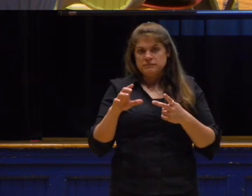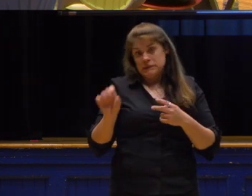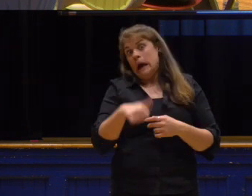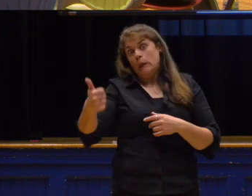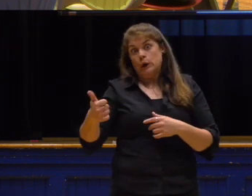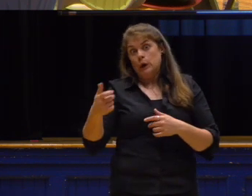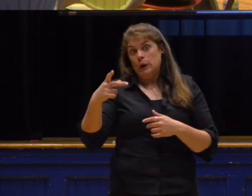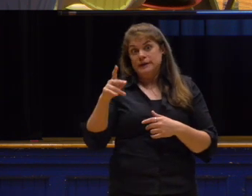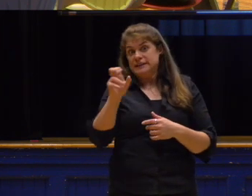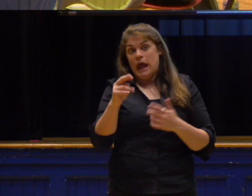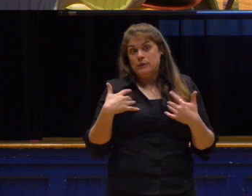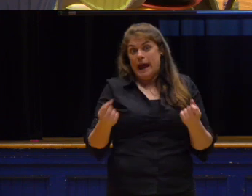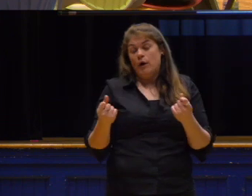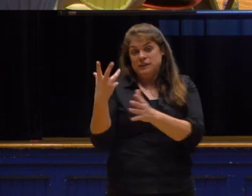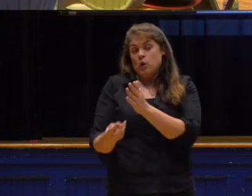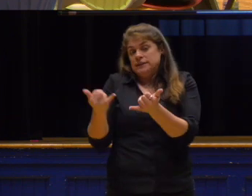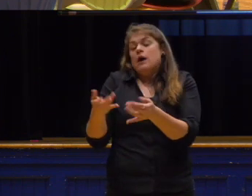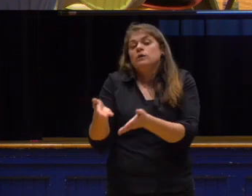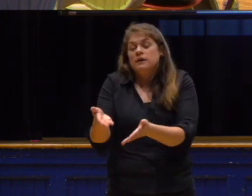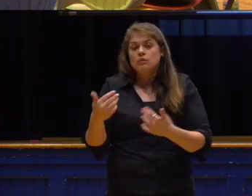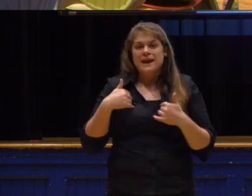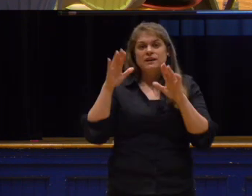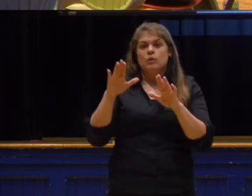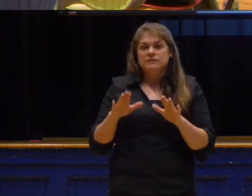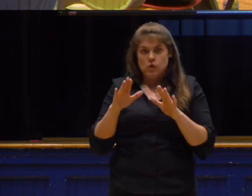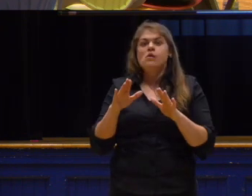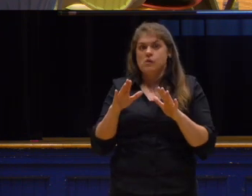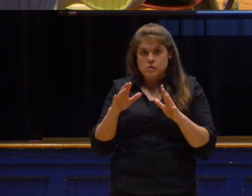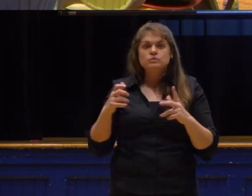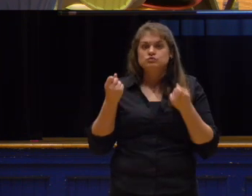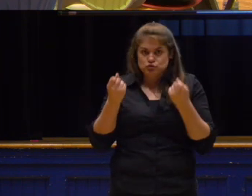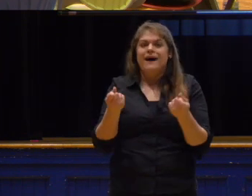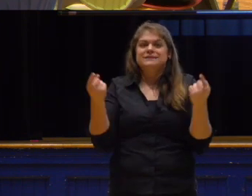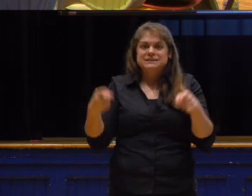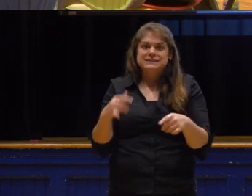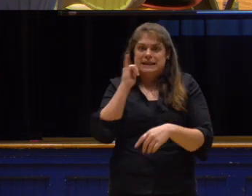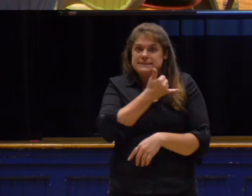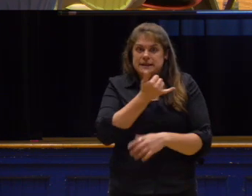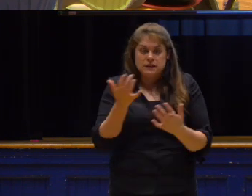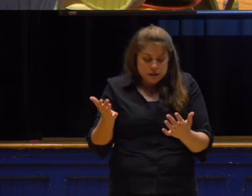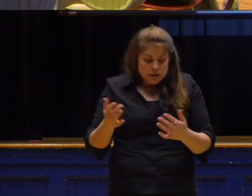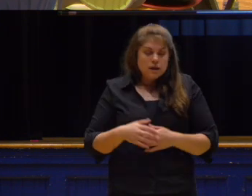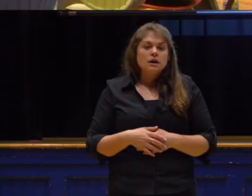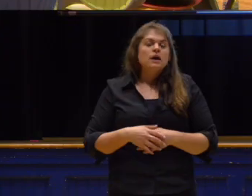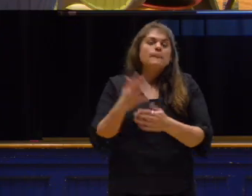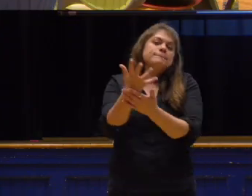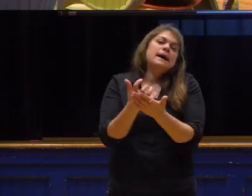the other Caring Health that's now not there, where we had a wonderful driving incident.